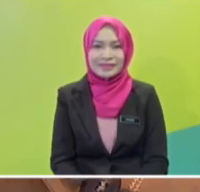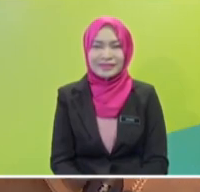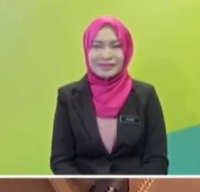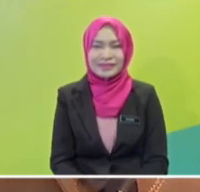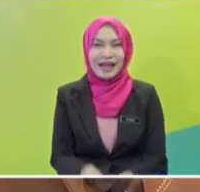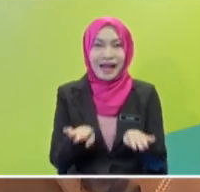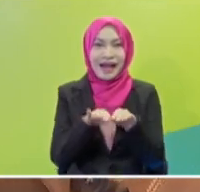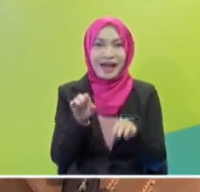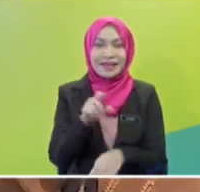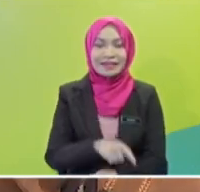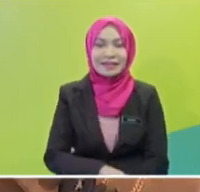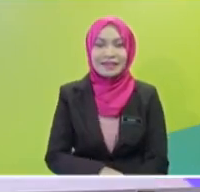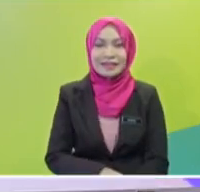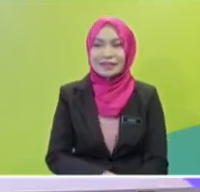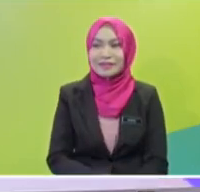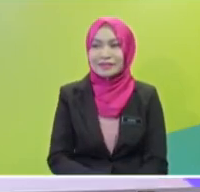And mine is like this.